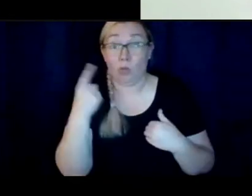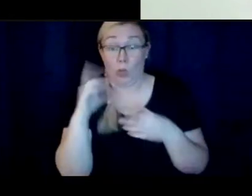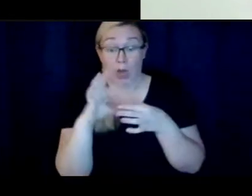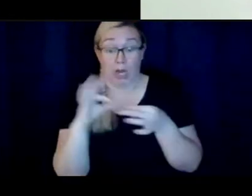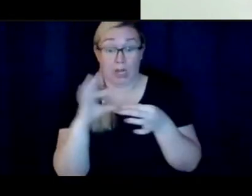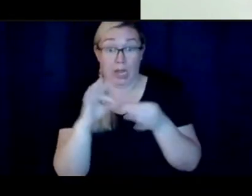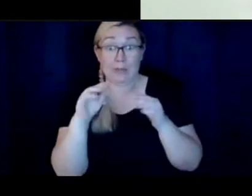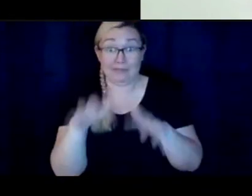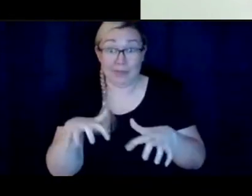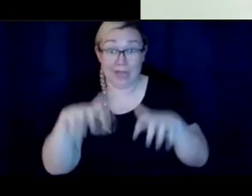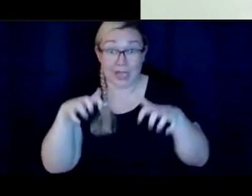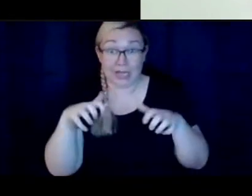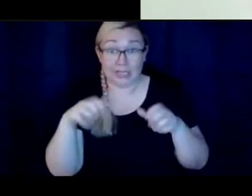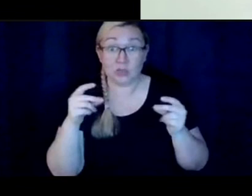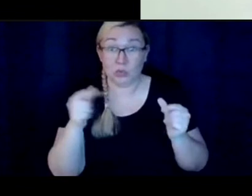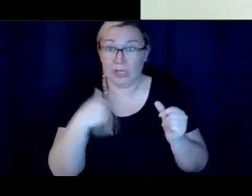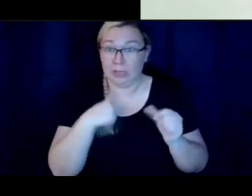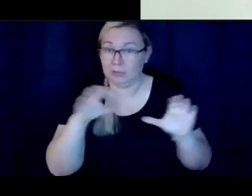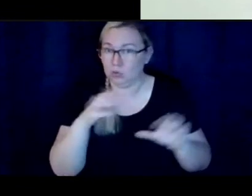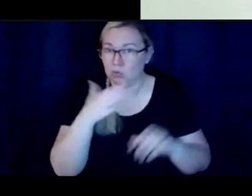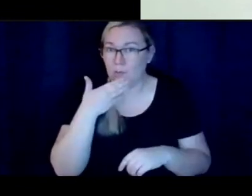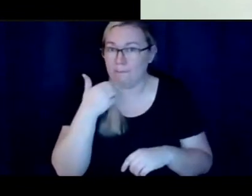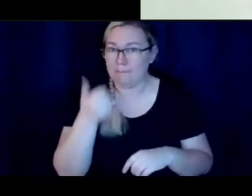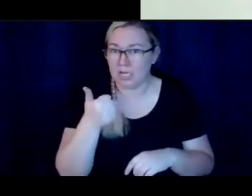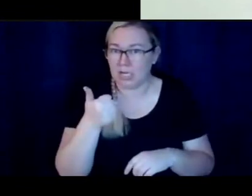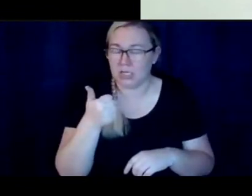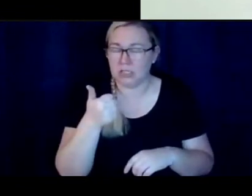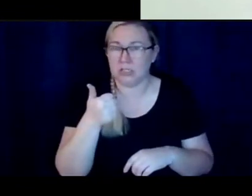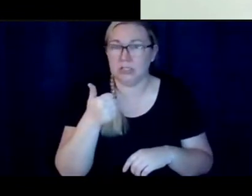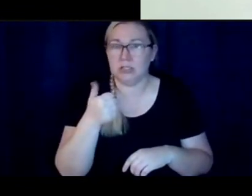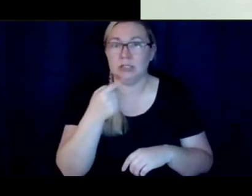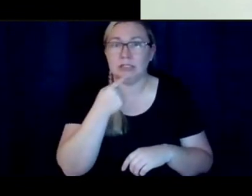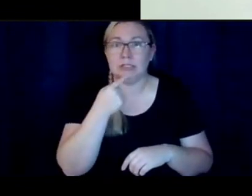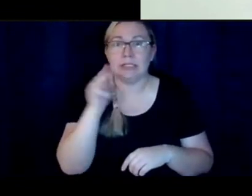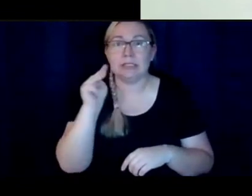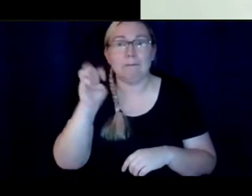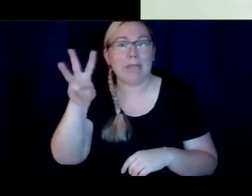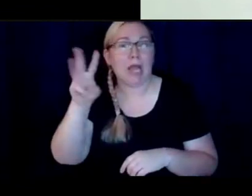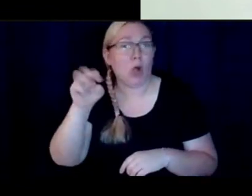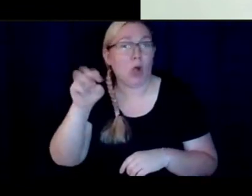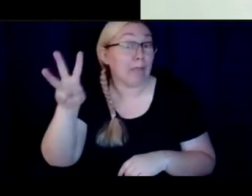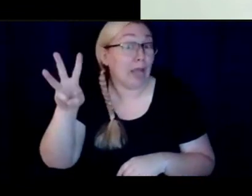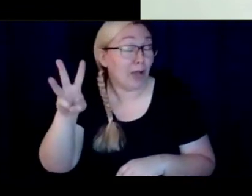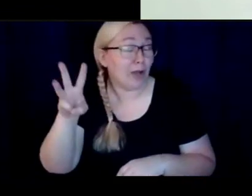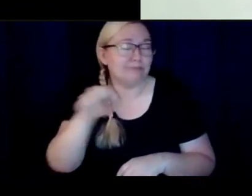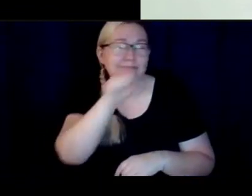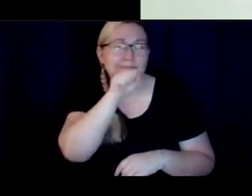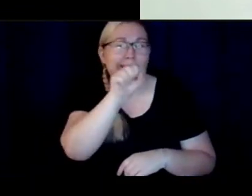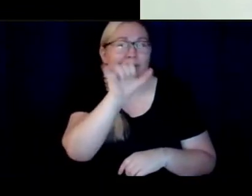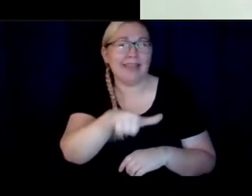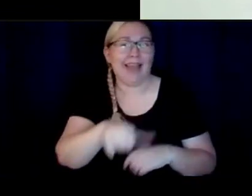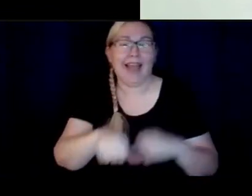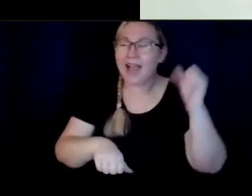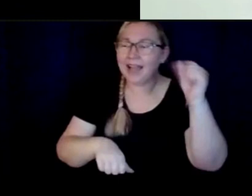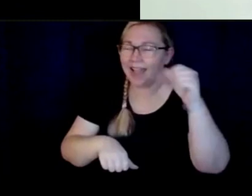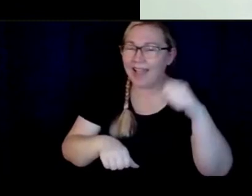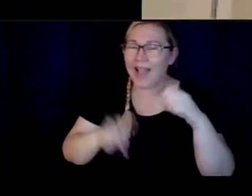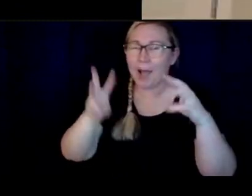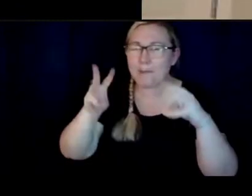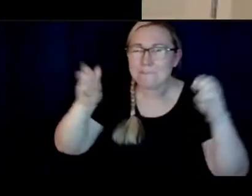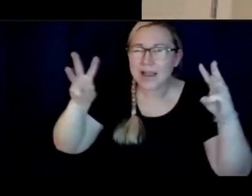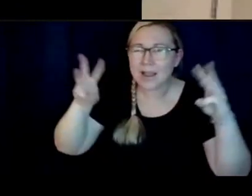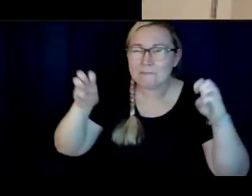the audience. I'm going to do my best. It says, meow, meow. Love it. Thank you for